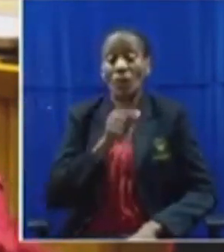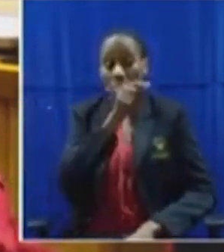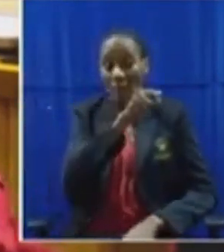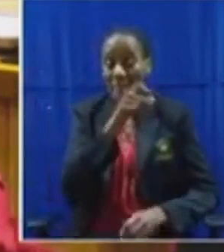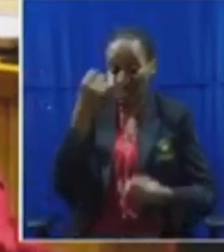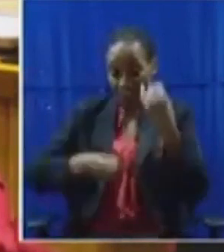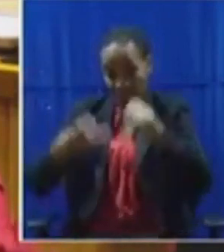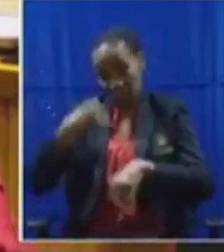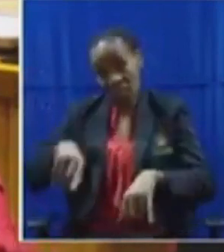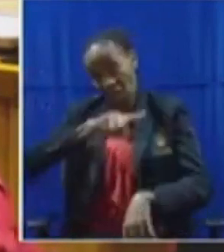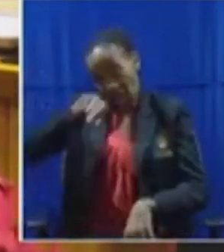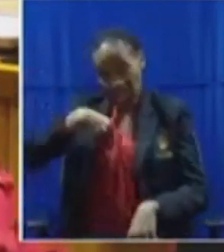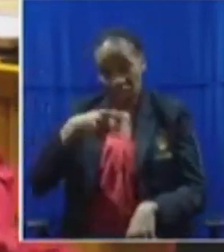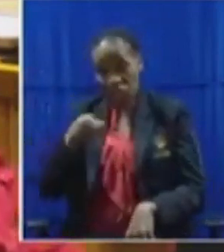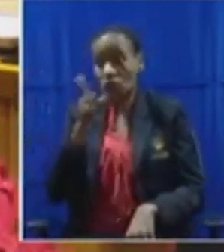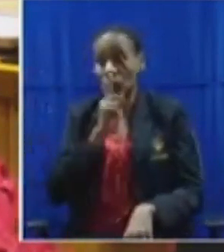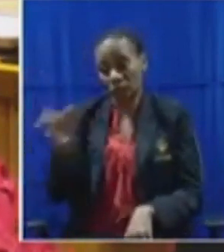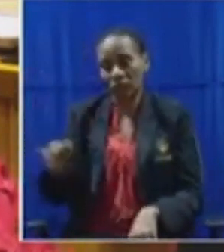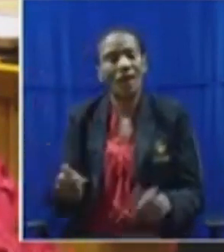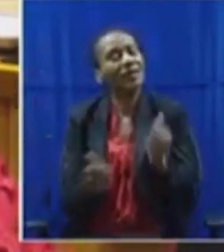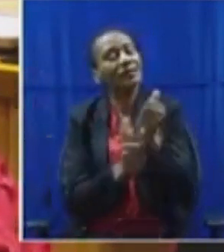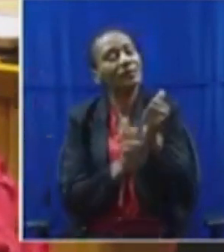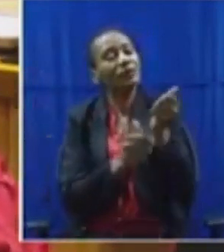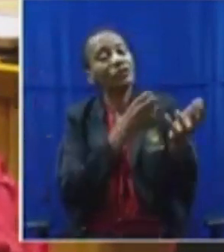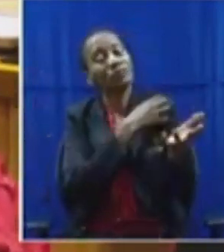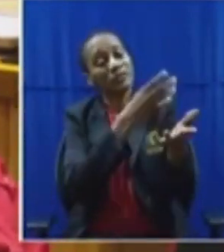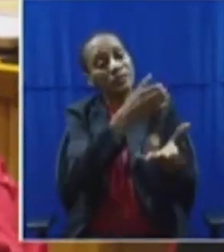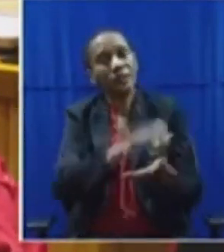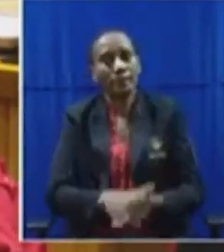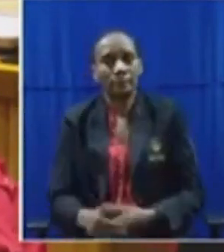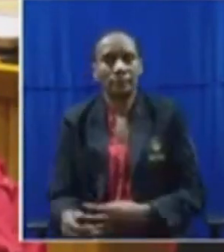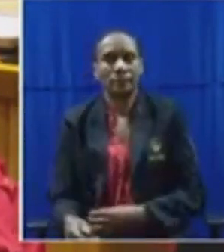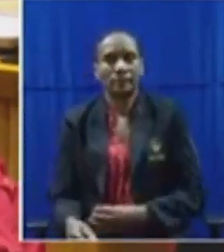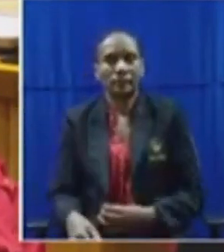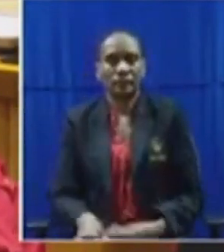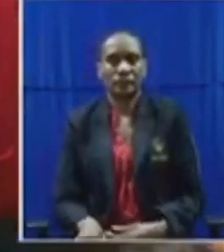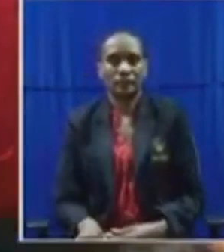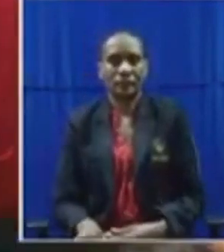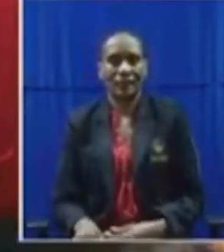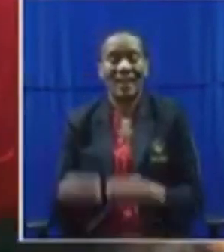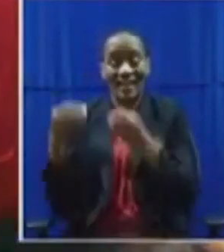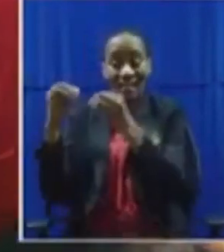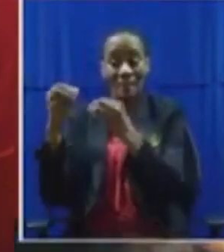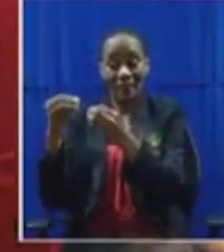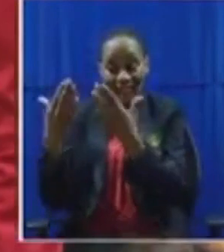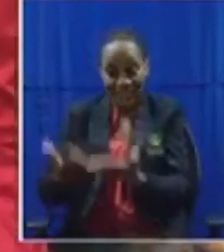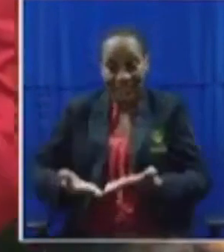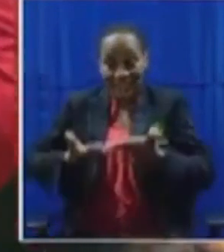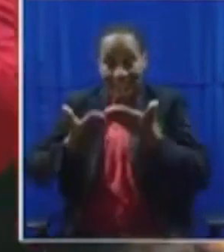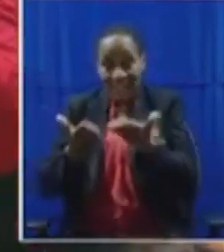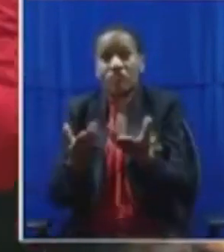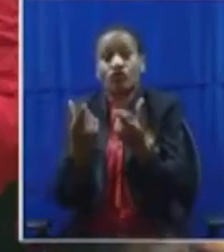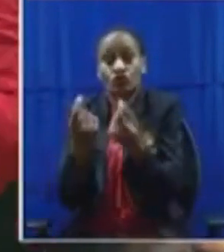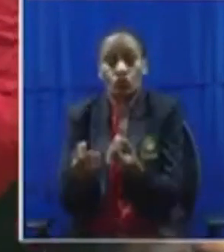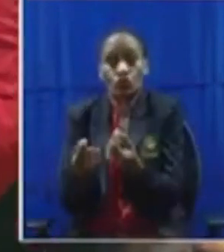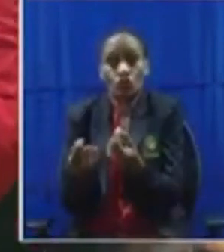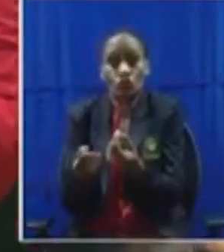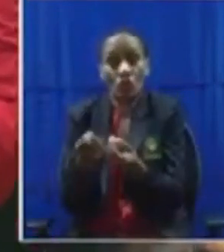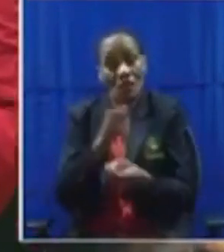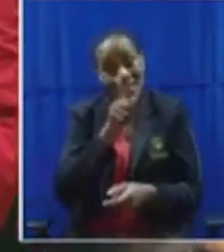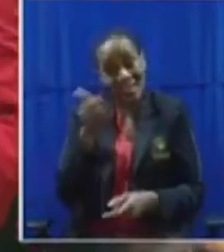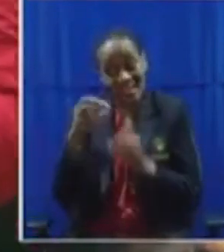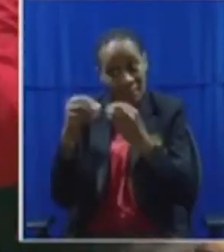anything. Deputy Minister, a service provider which was